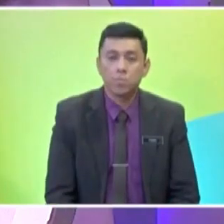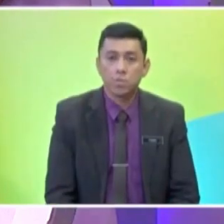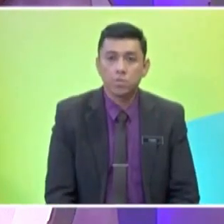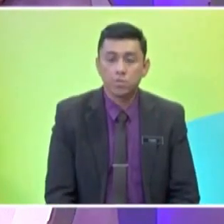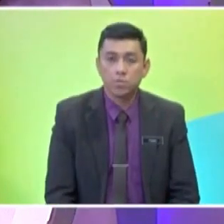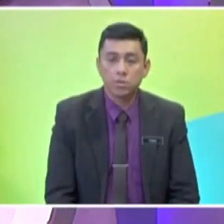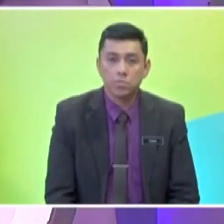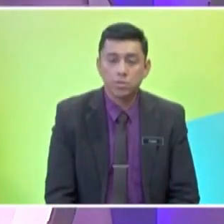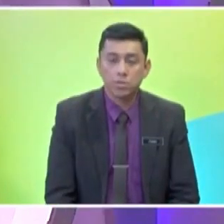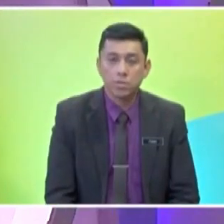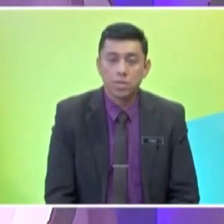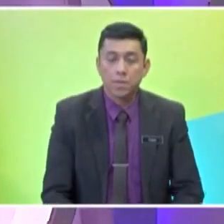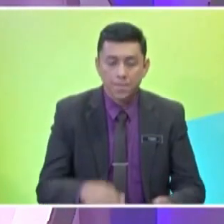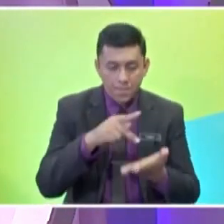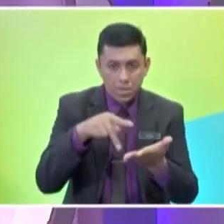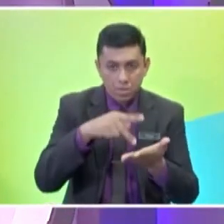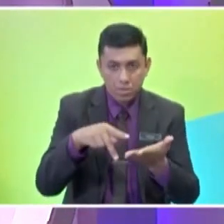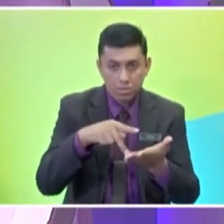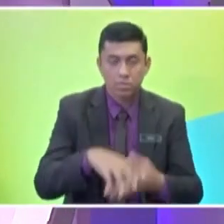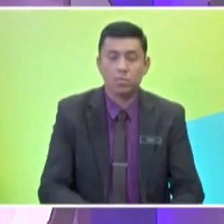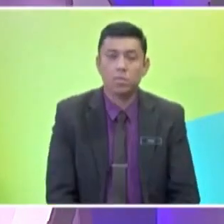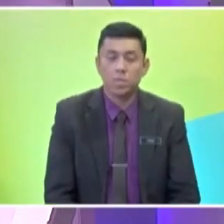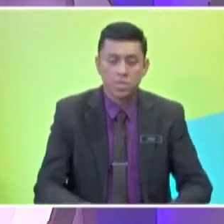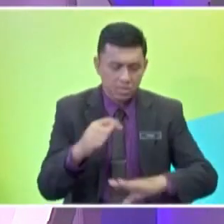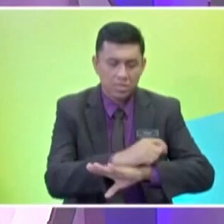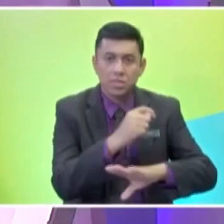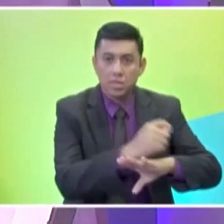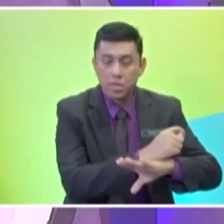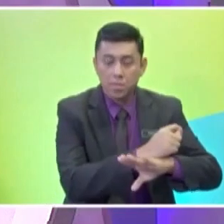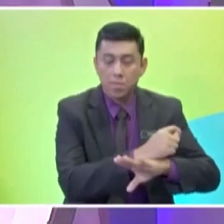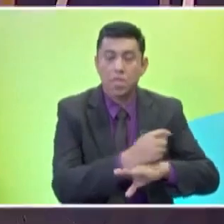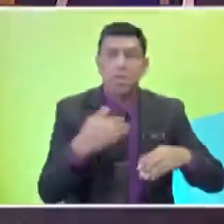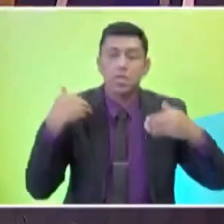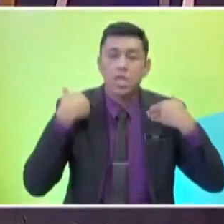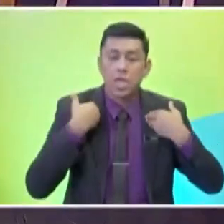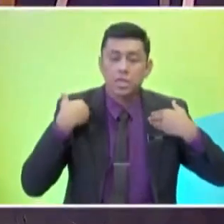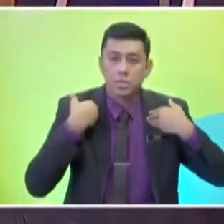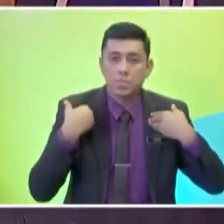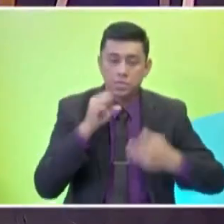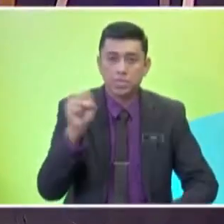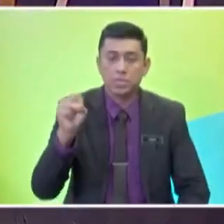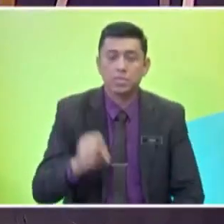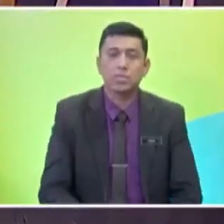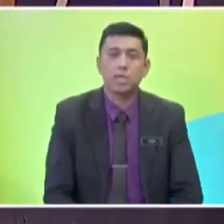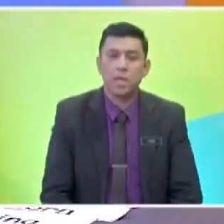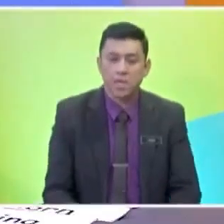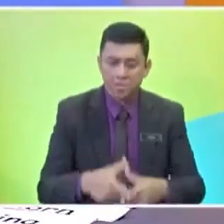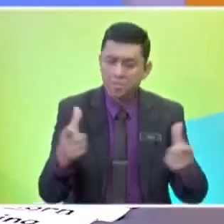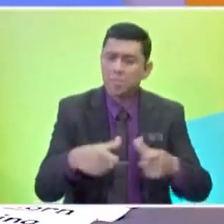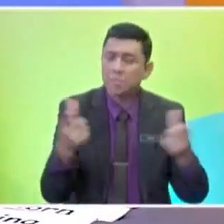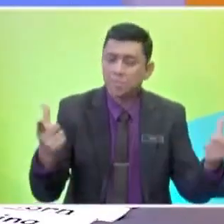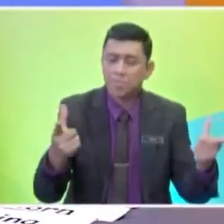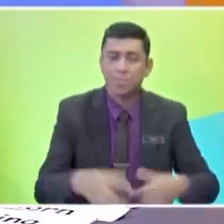Apart from those animals, what other tame animals that you know? I see. To answer your question,